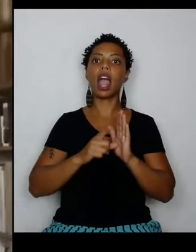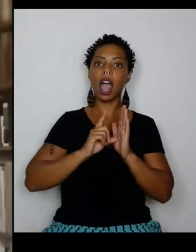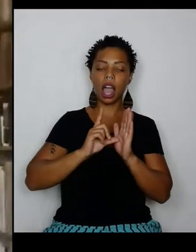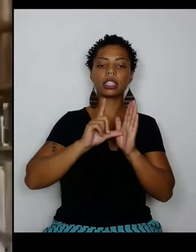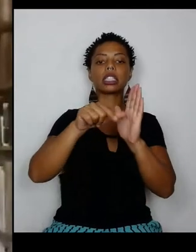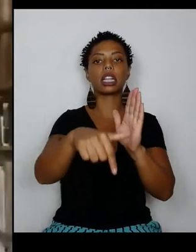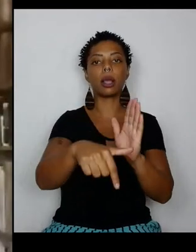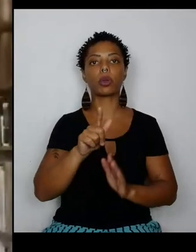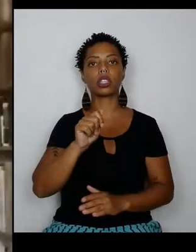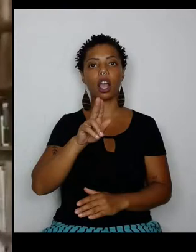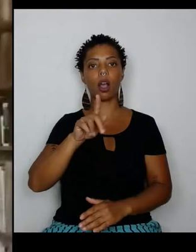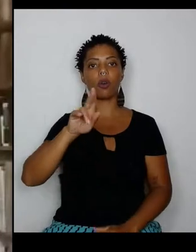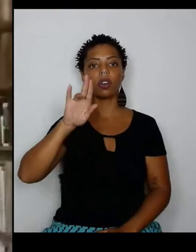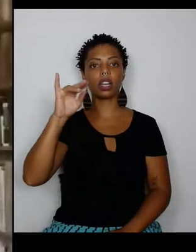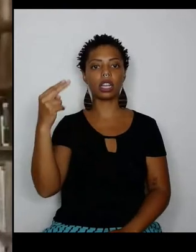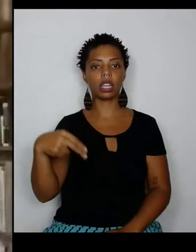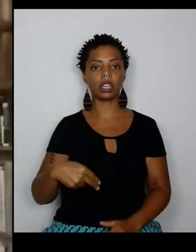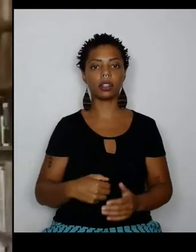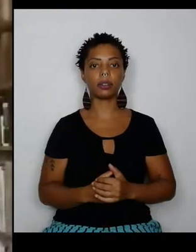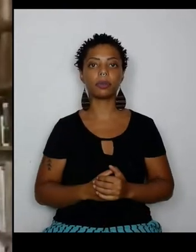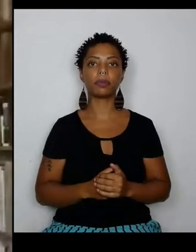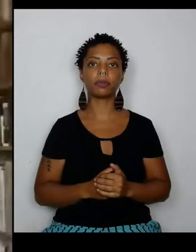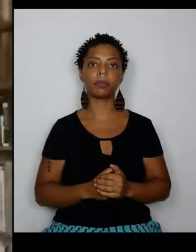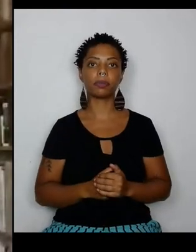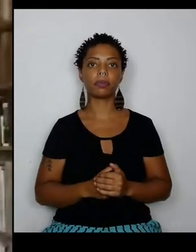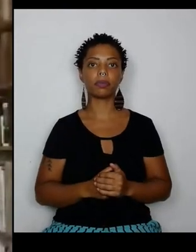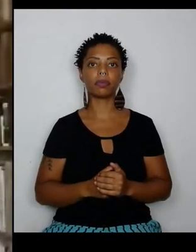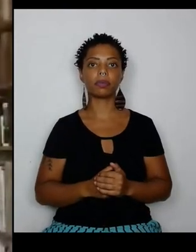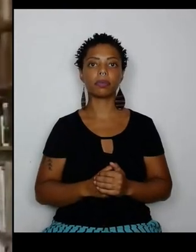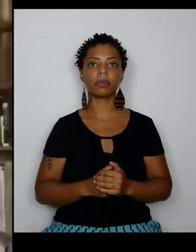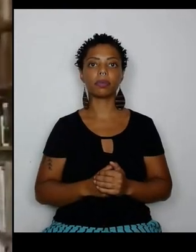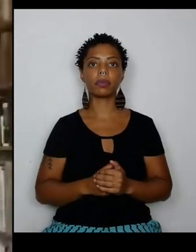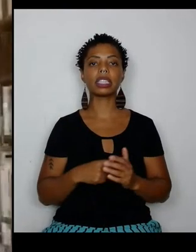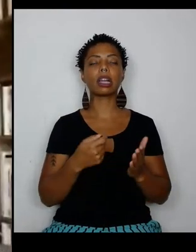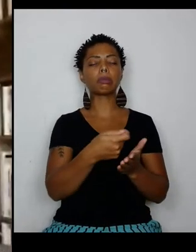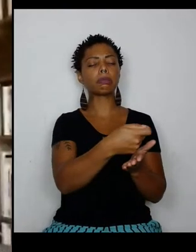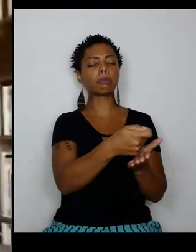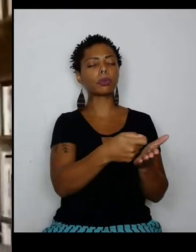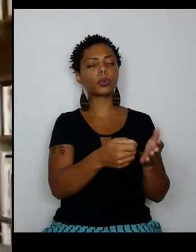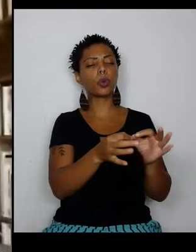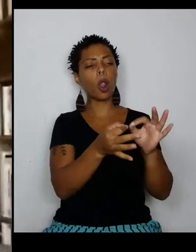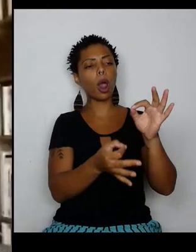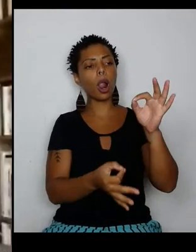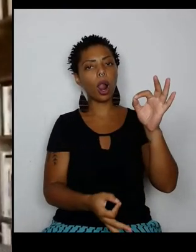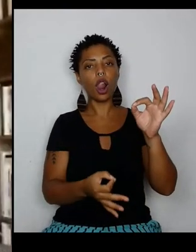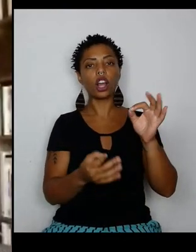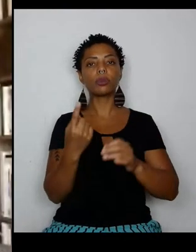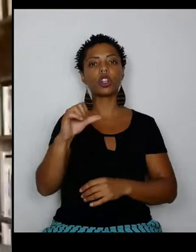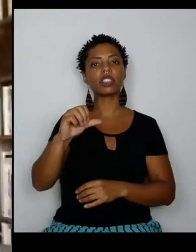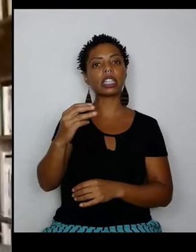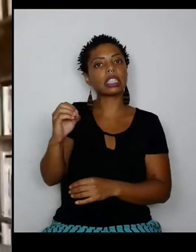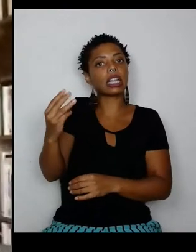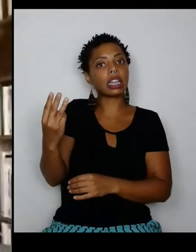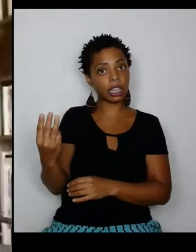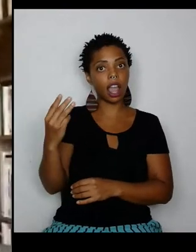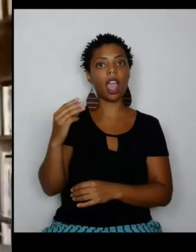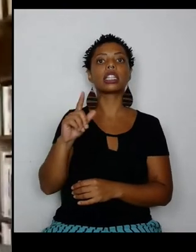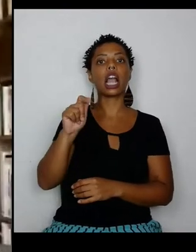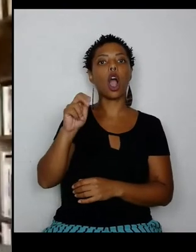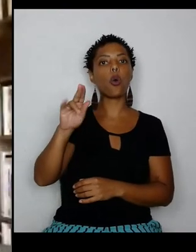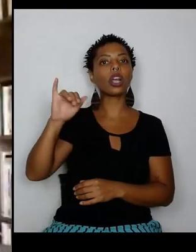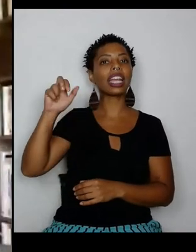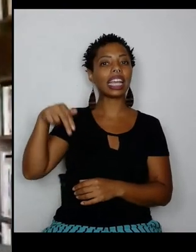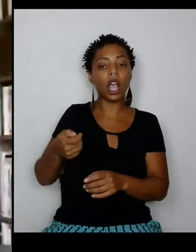in gurgaon's long manuscript of 1903 written in the final year of his life and entitled avonlea